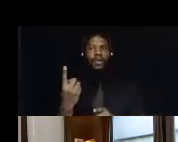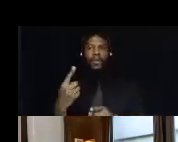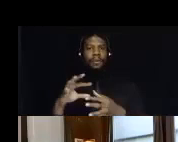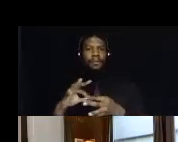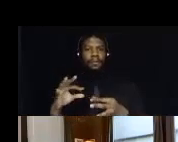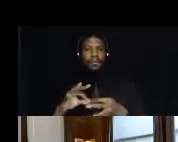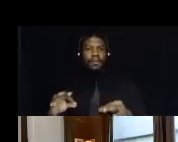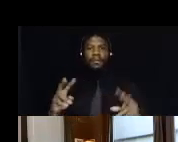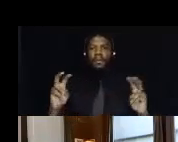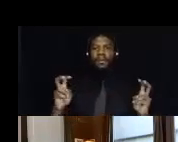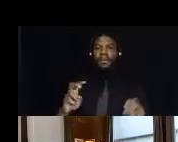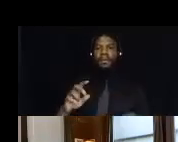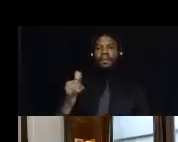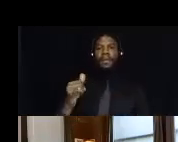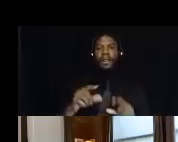road. Ooh,